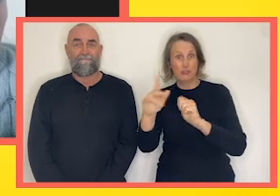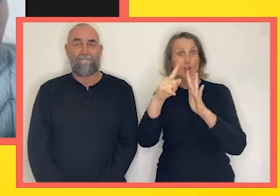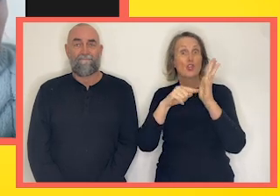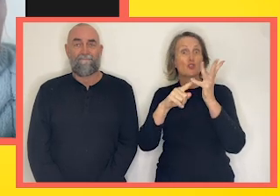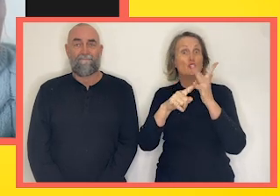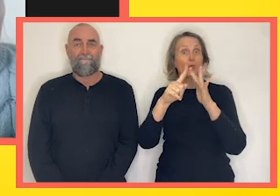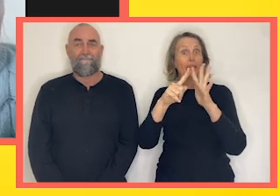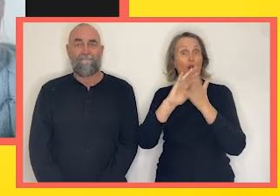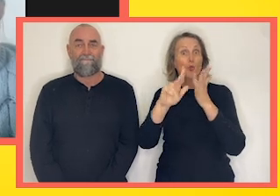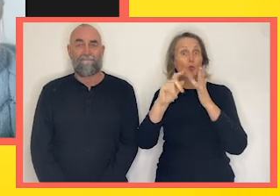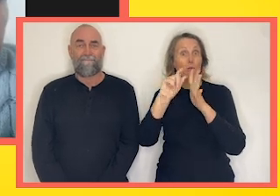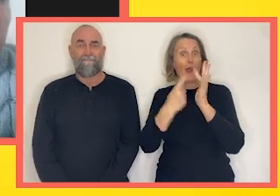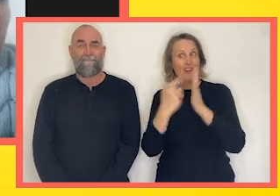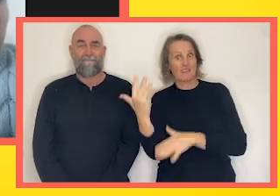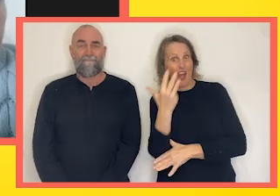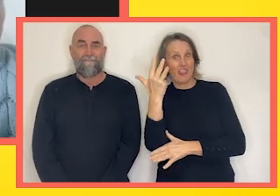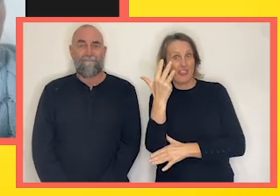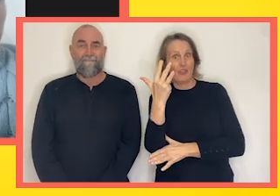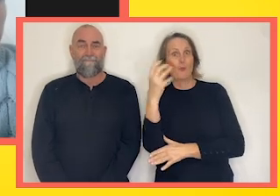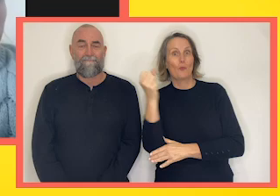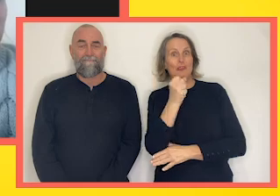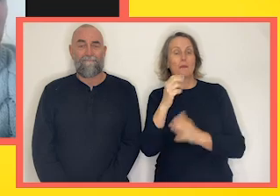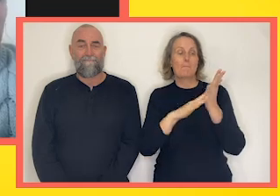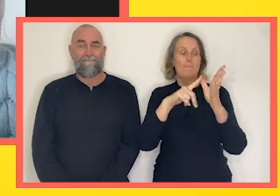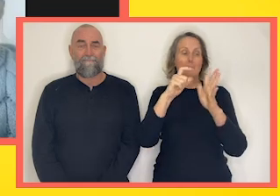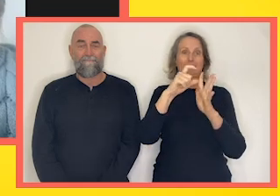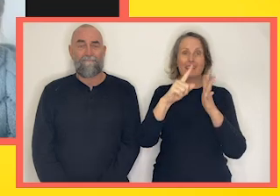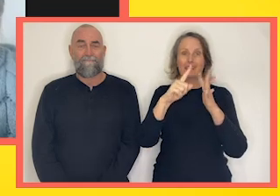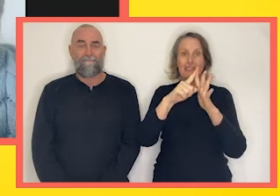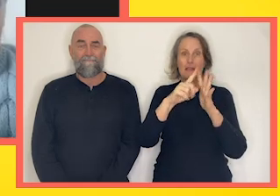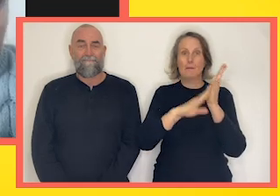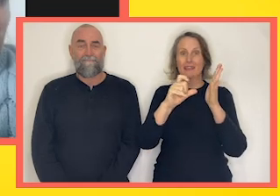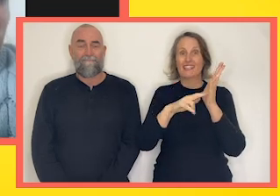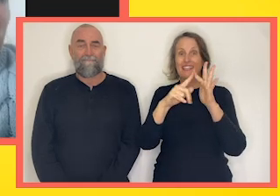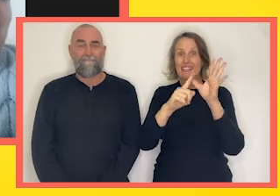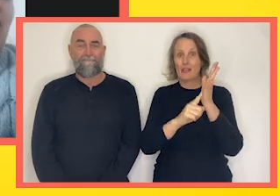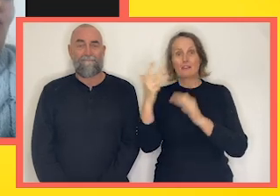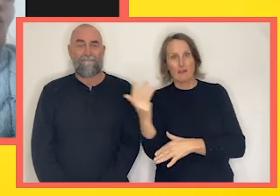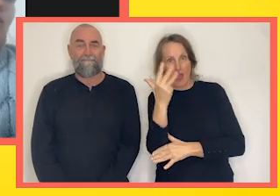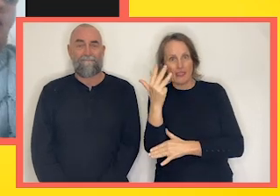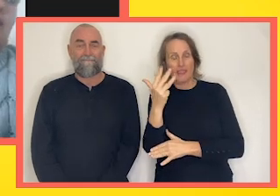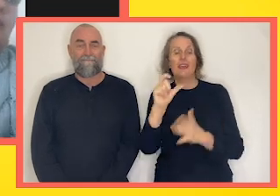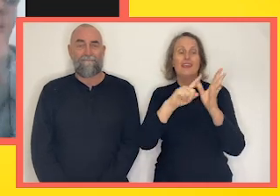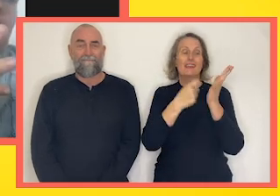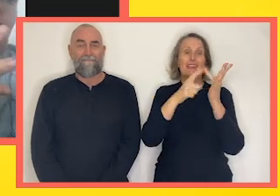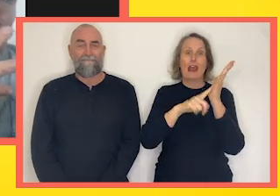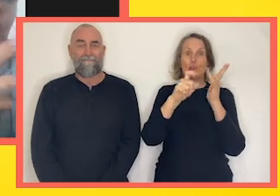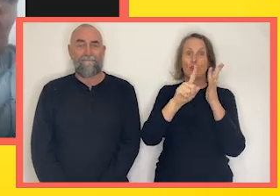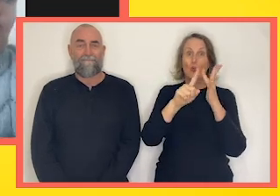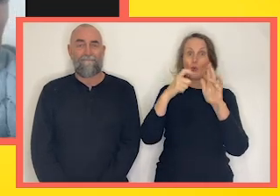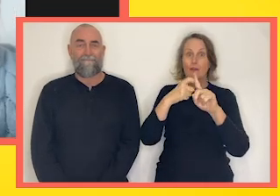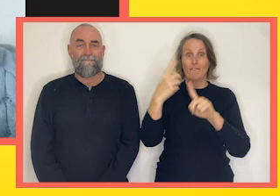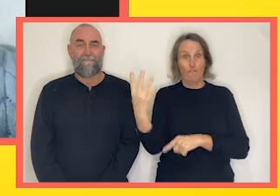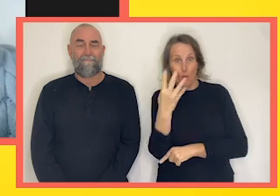Hooper, who finished up 9th, Maddie McNeil, who also finished up 9th, Carol Cook placing